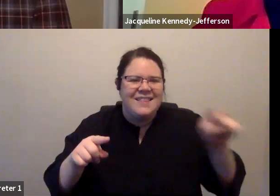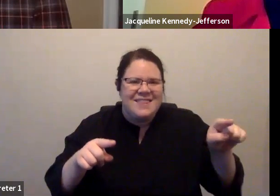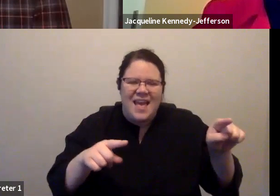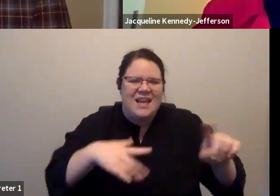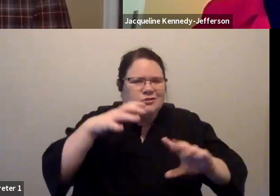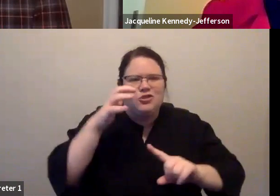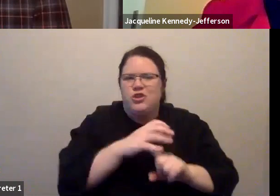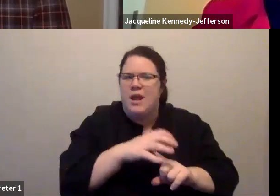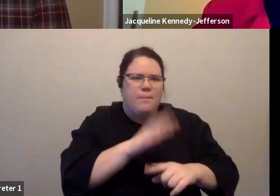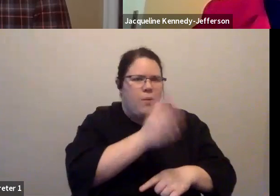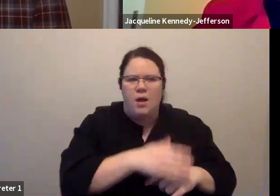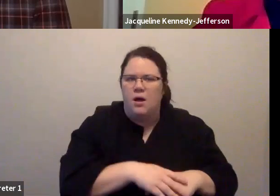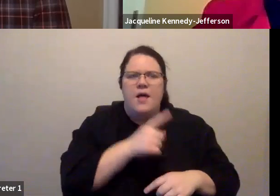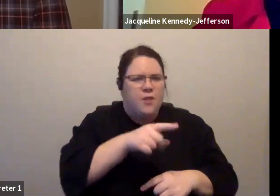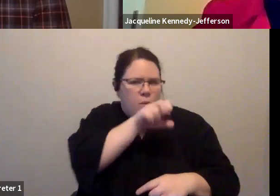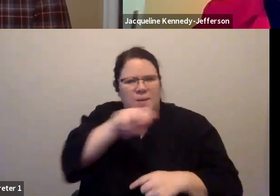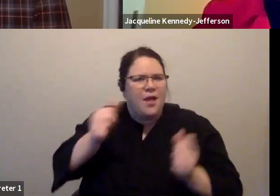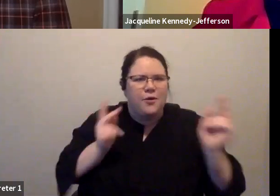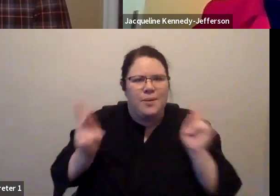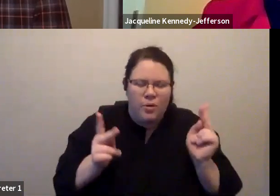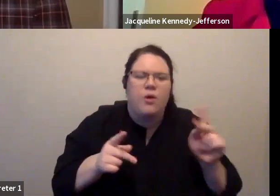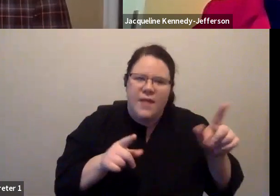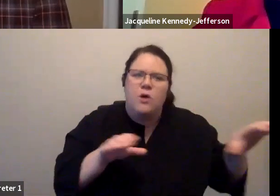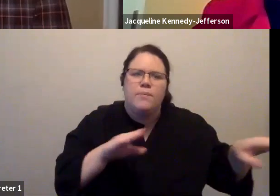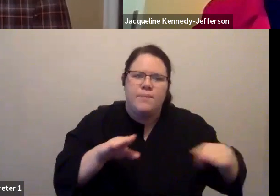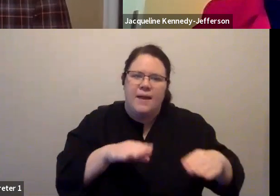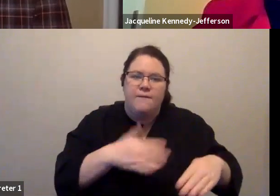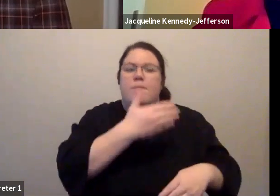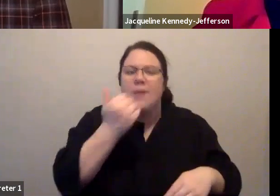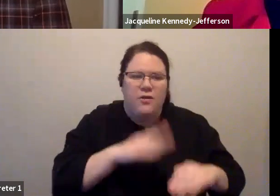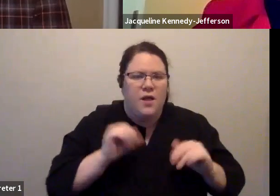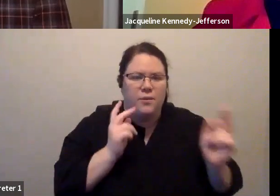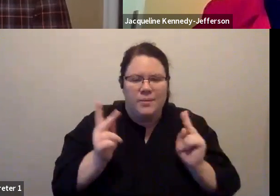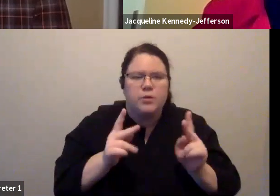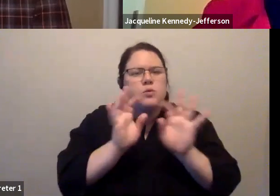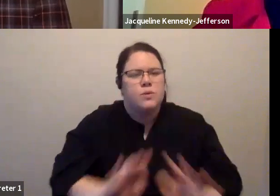so those are some of the things that we're trying to drive home and bring awareness to our people.